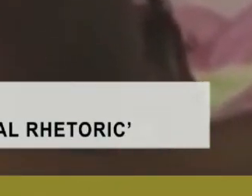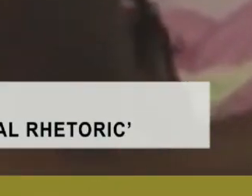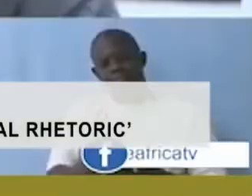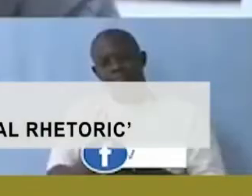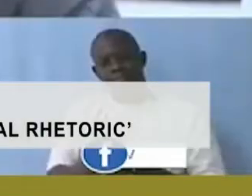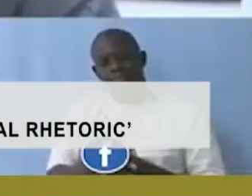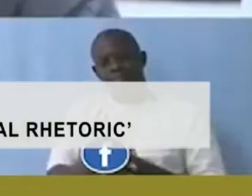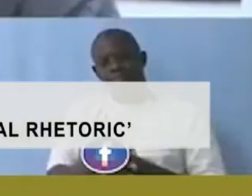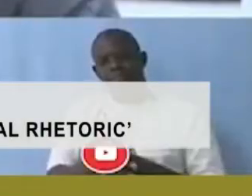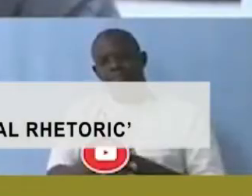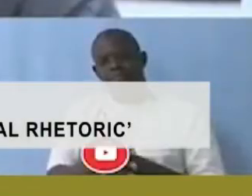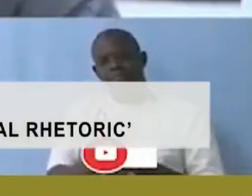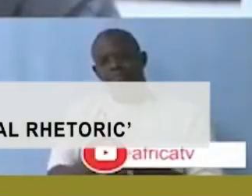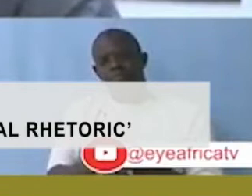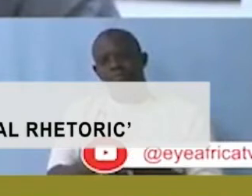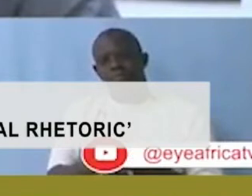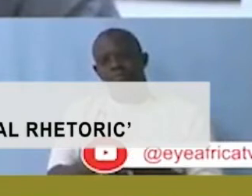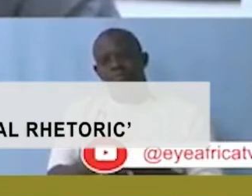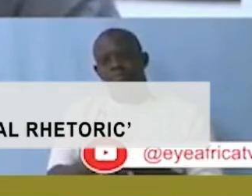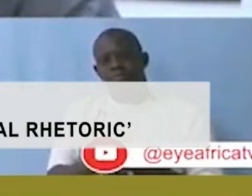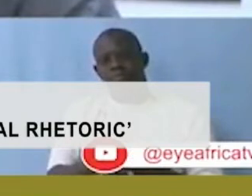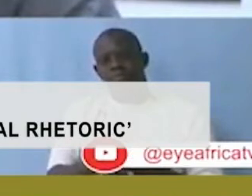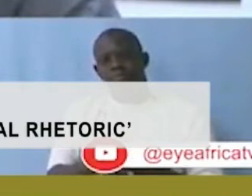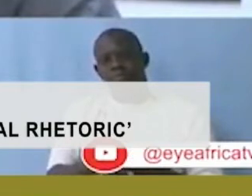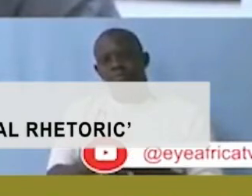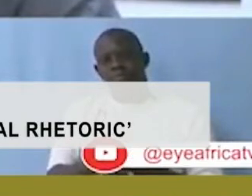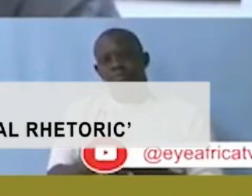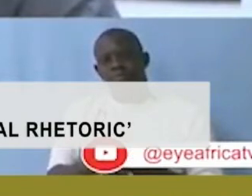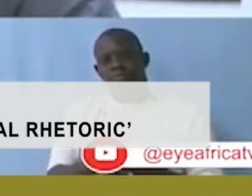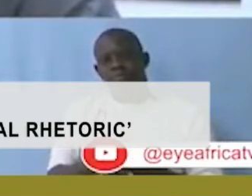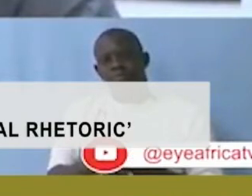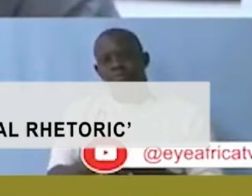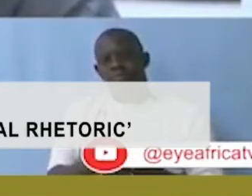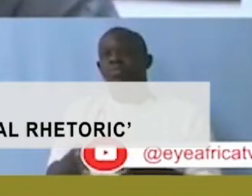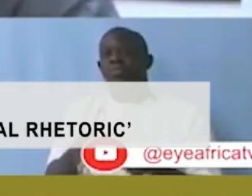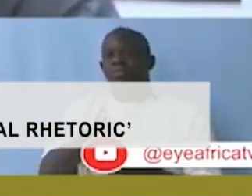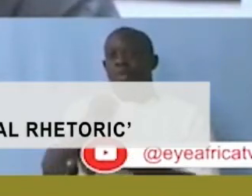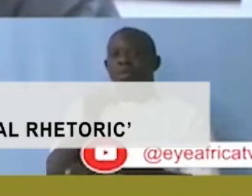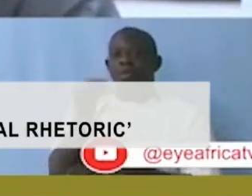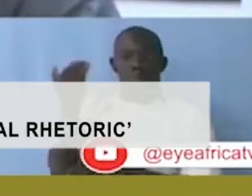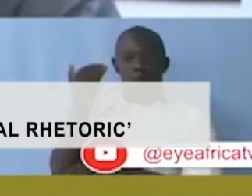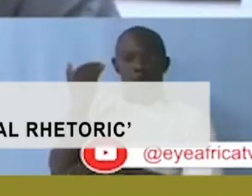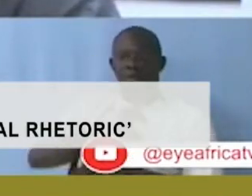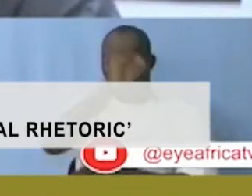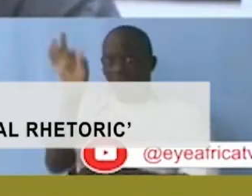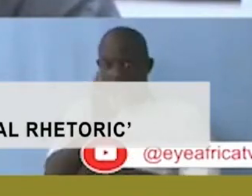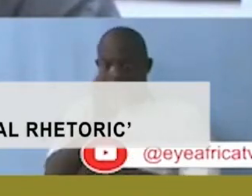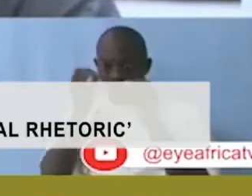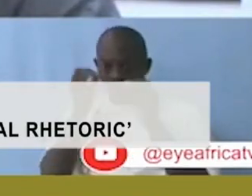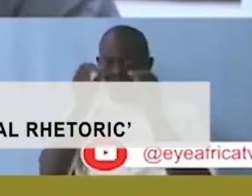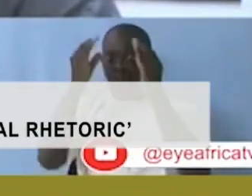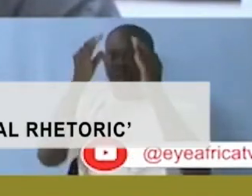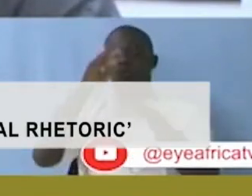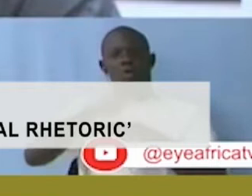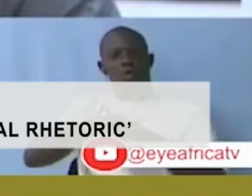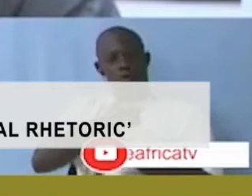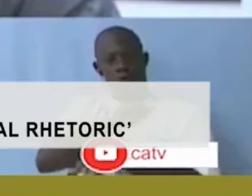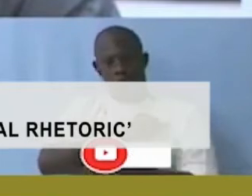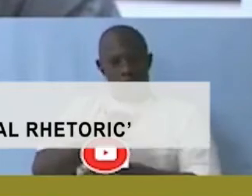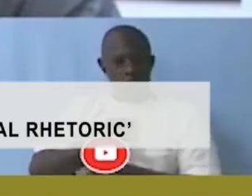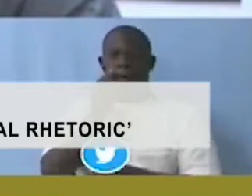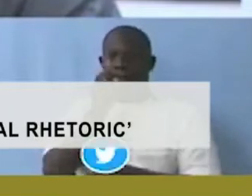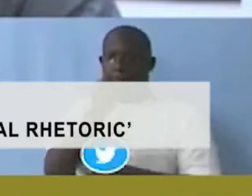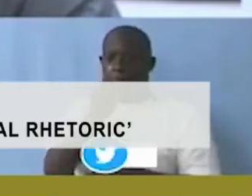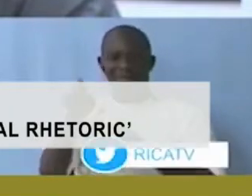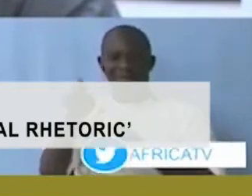it. It was a surprise to us, but at the same time, a